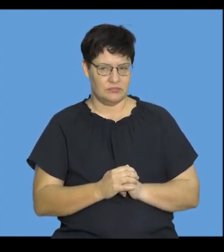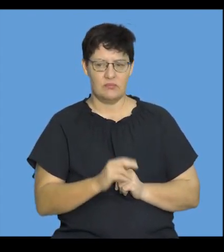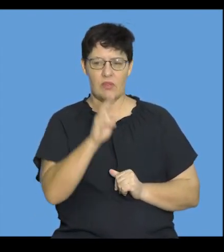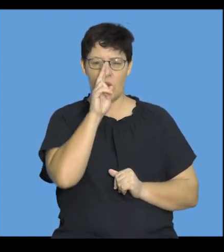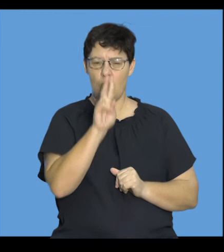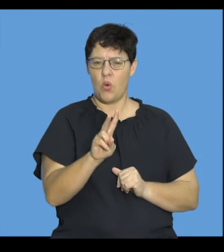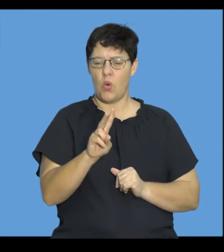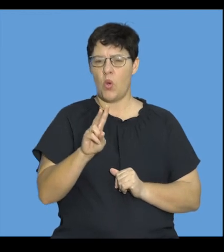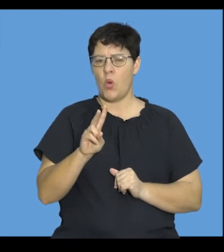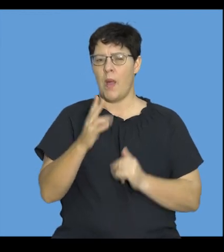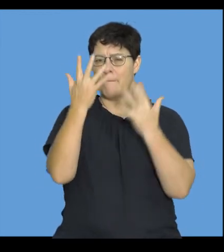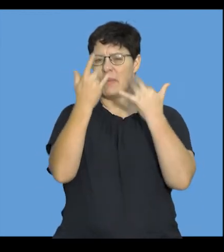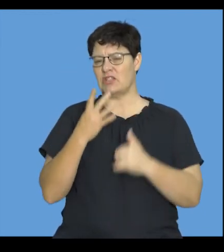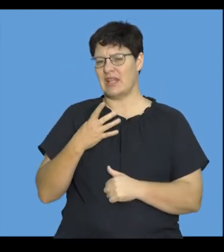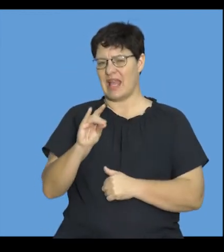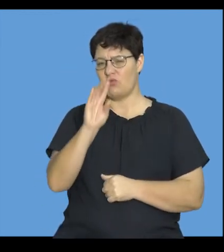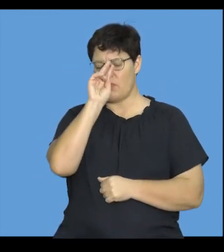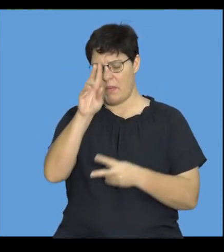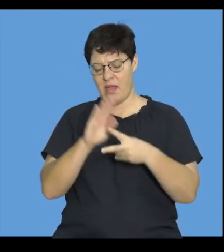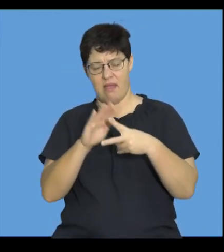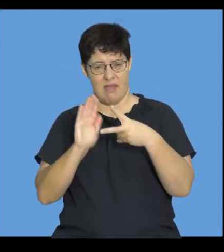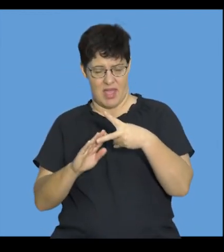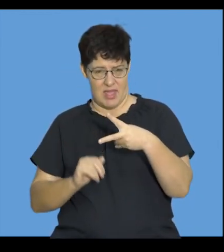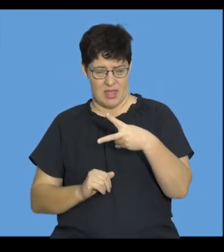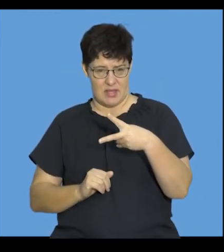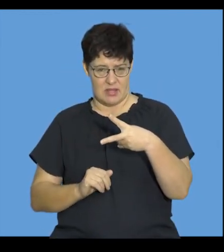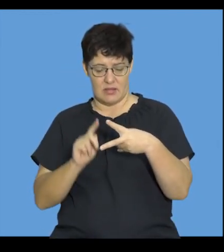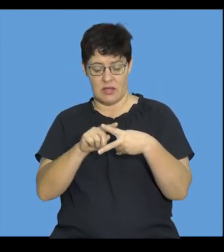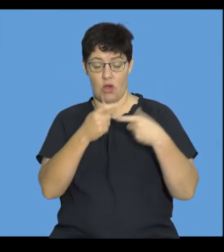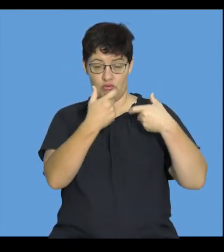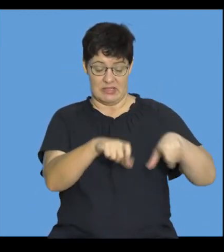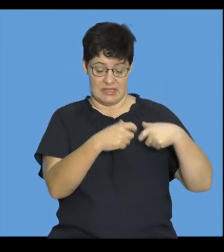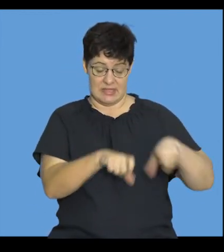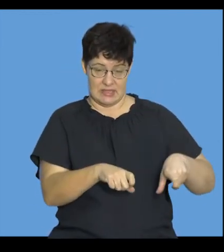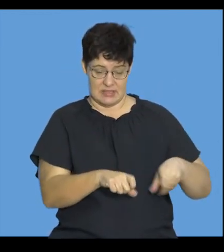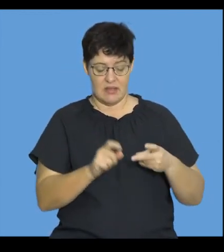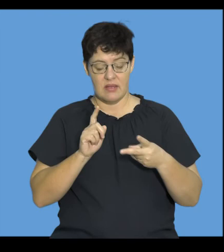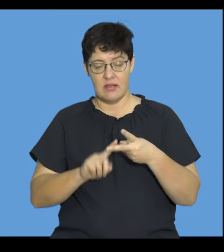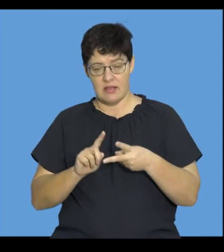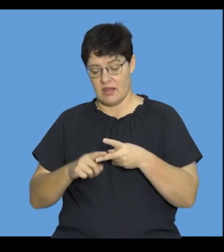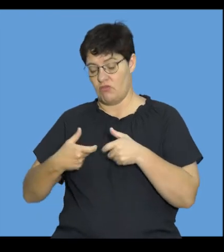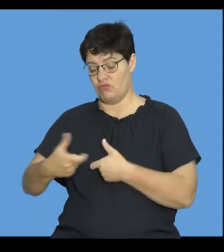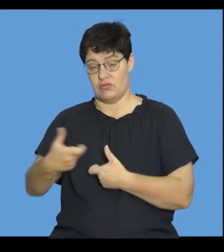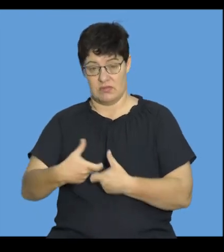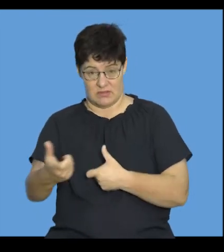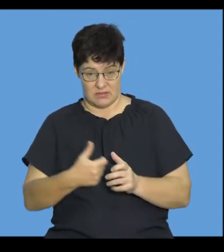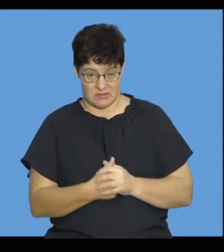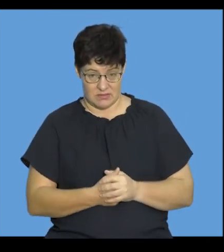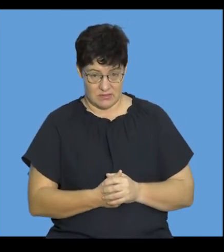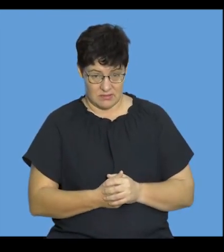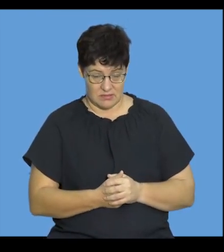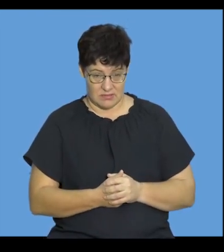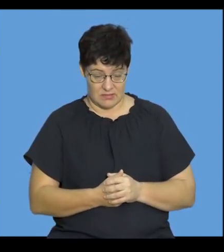we're looking at the cash budget, remember the two components. One would be your receipts and the other would